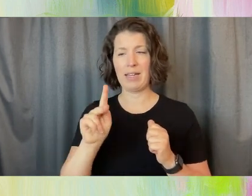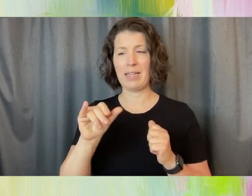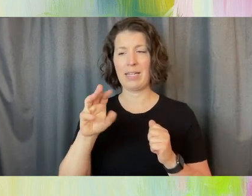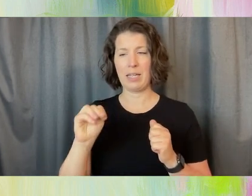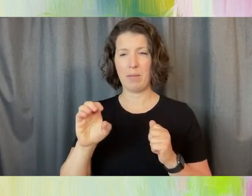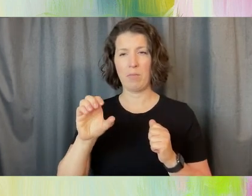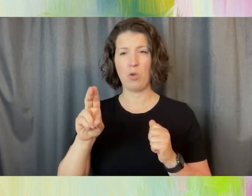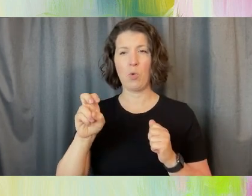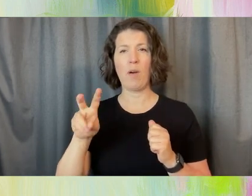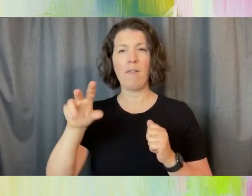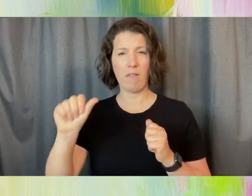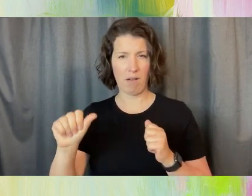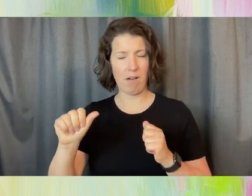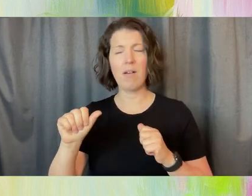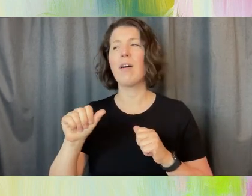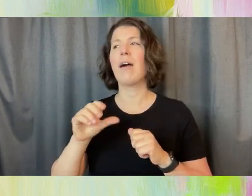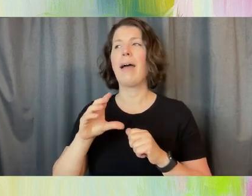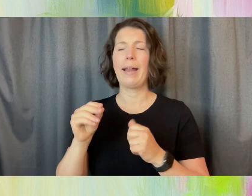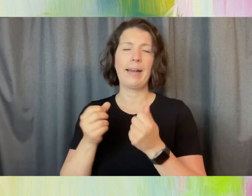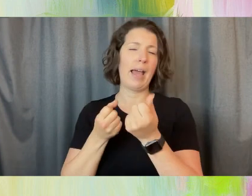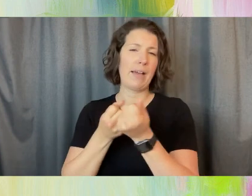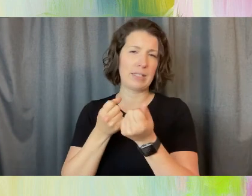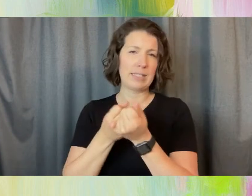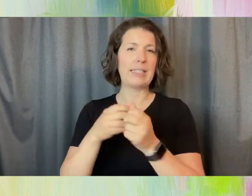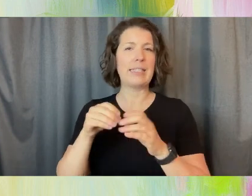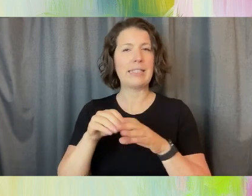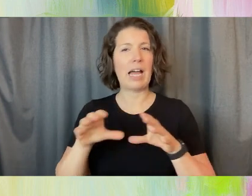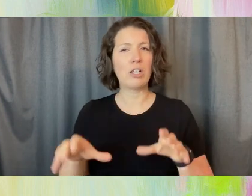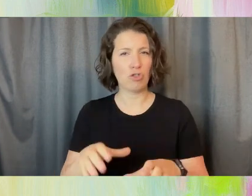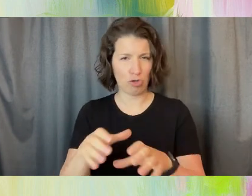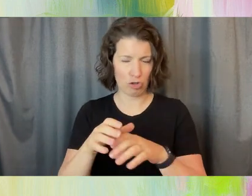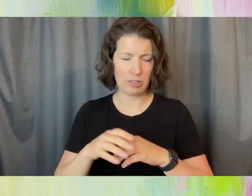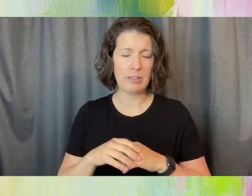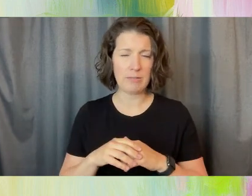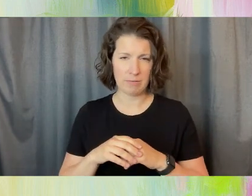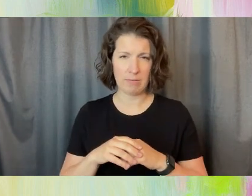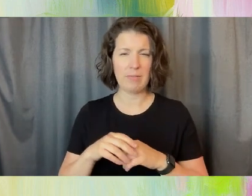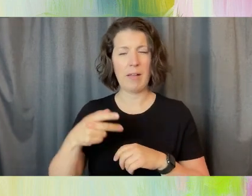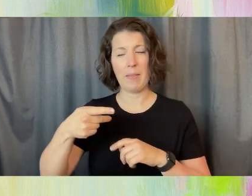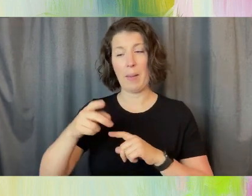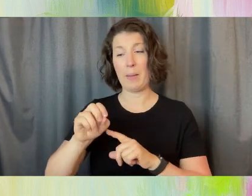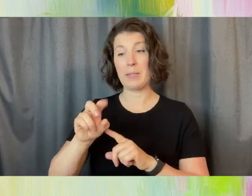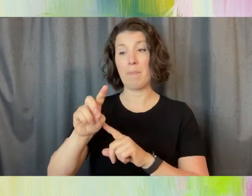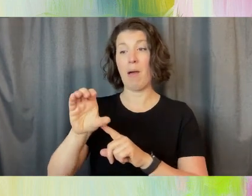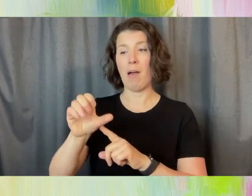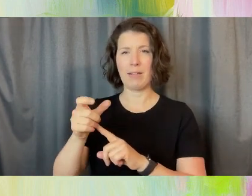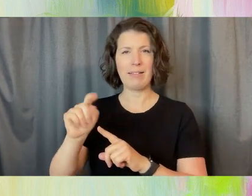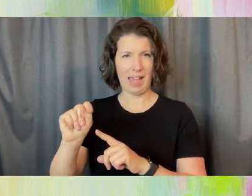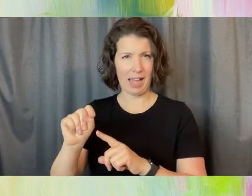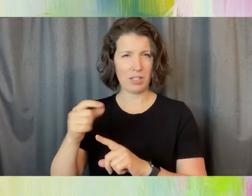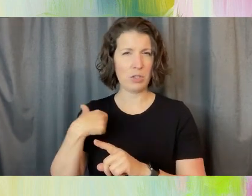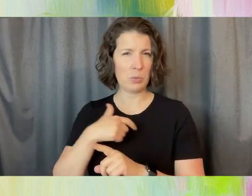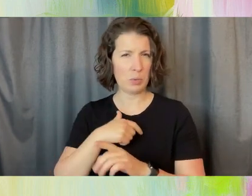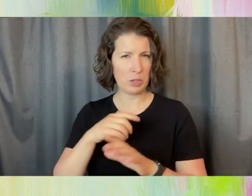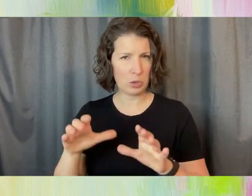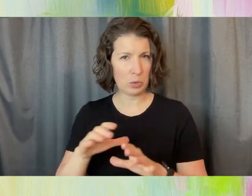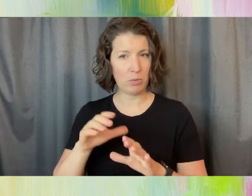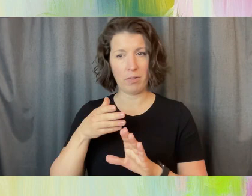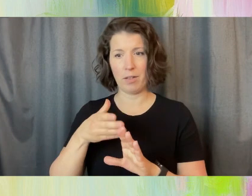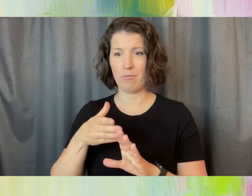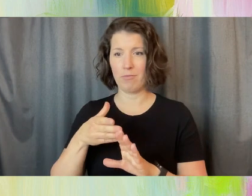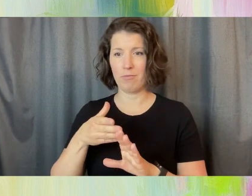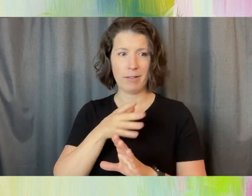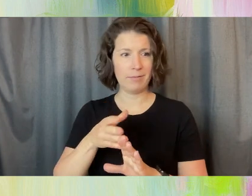in Action podcast excerpt. And Advocates in Action is the podcast series that we do that precedes all of our policy